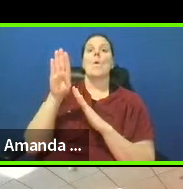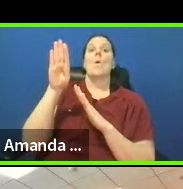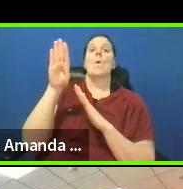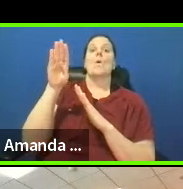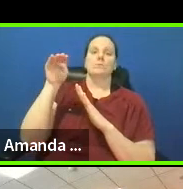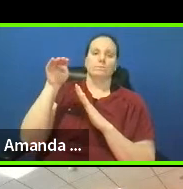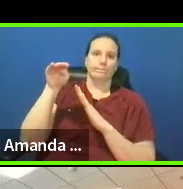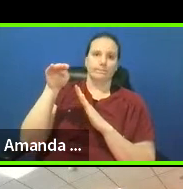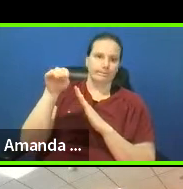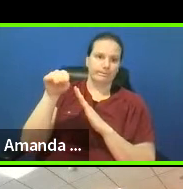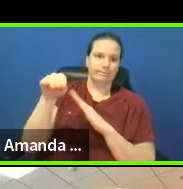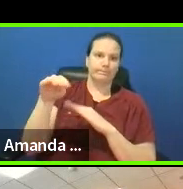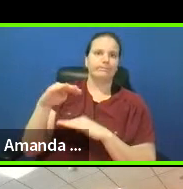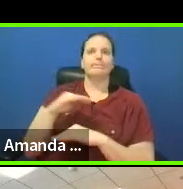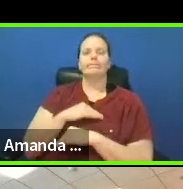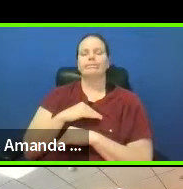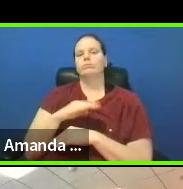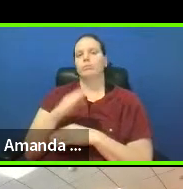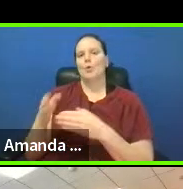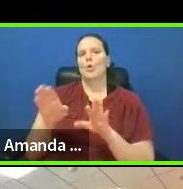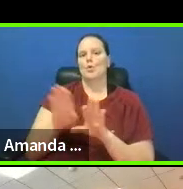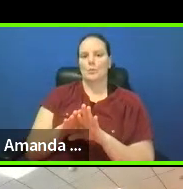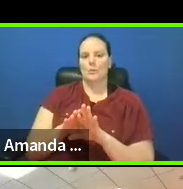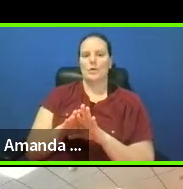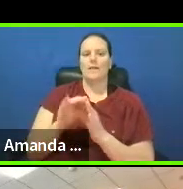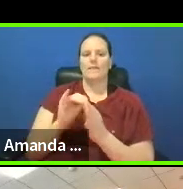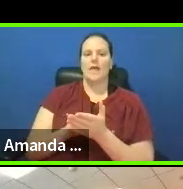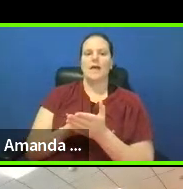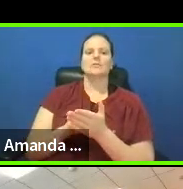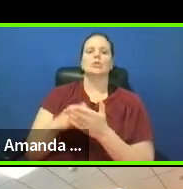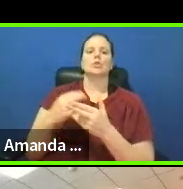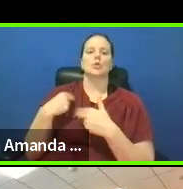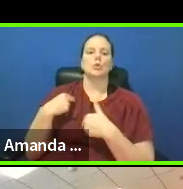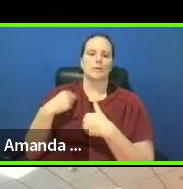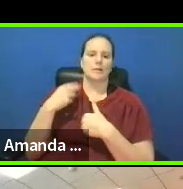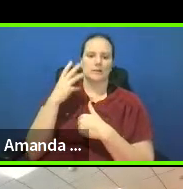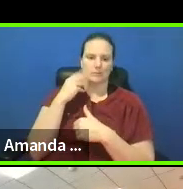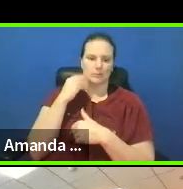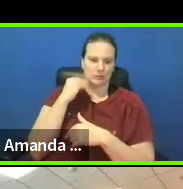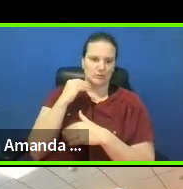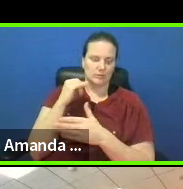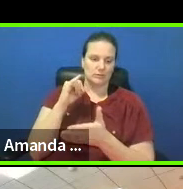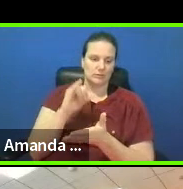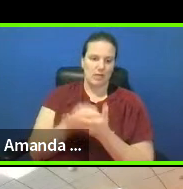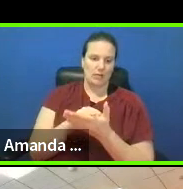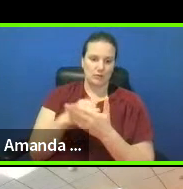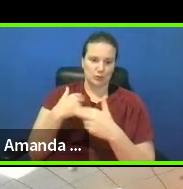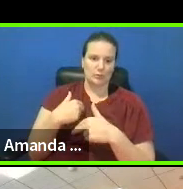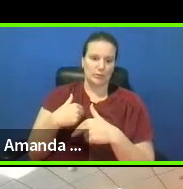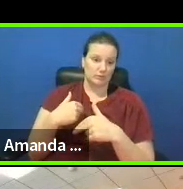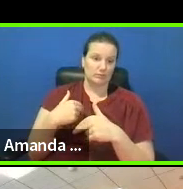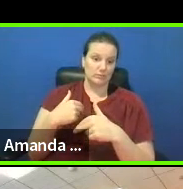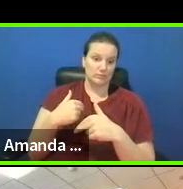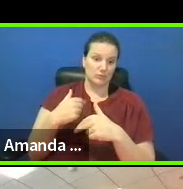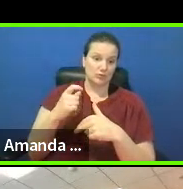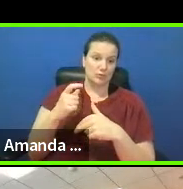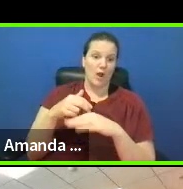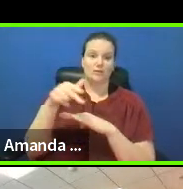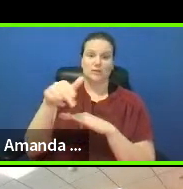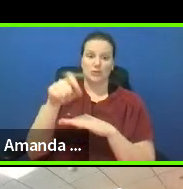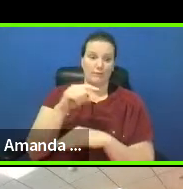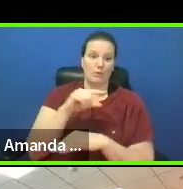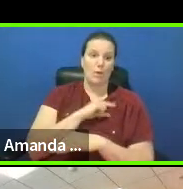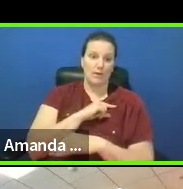down to a satisfying conclusion. And that's the human experience. And crossing the bridge should have that quality. Thank you.